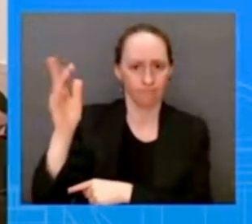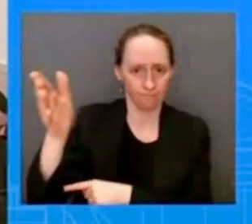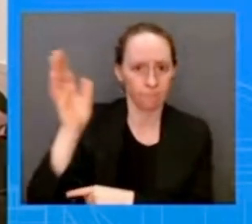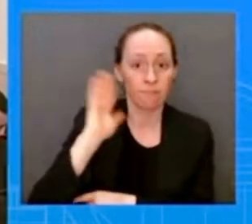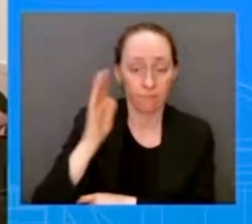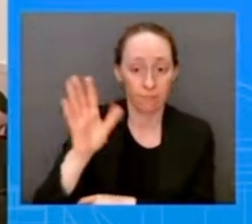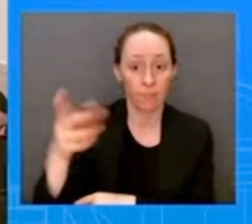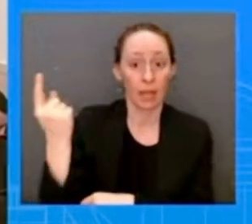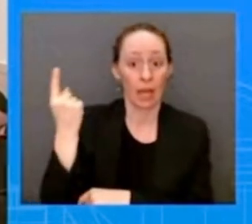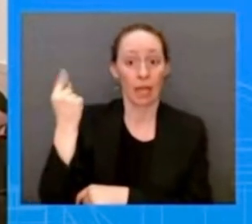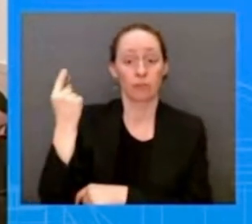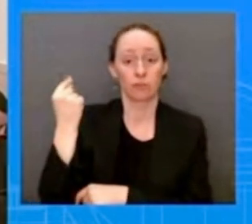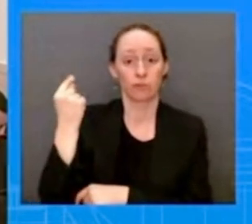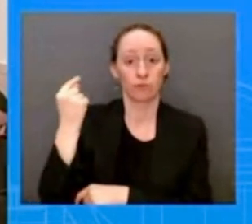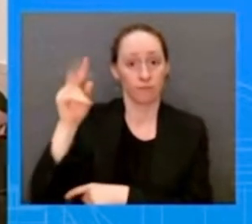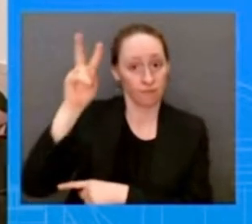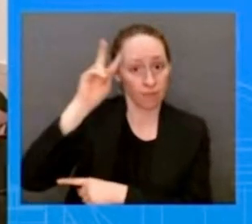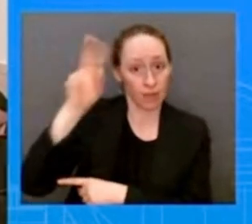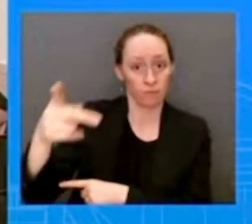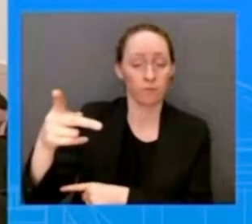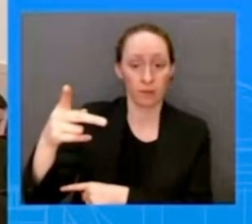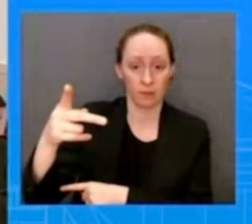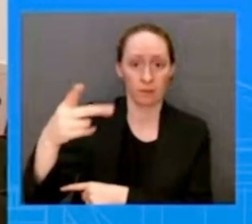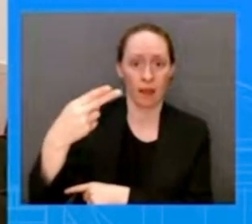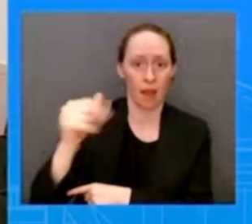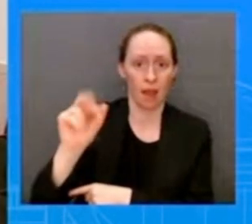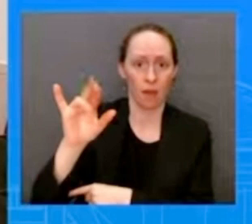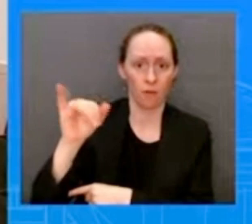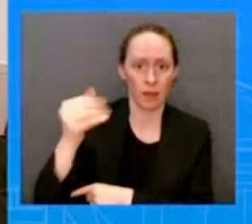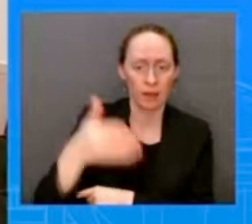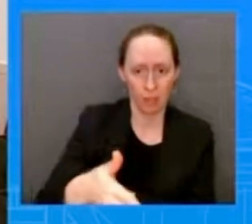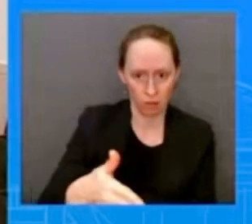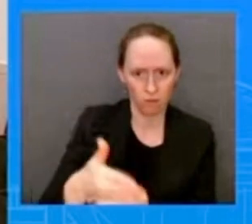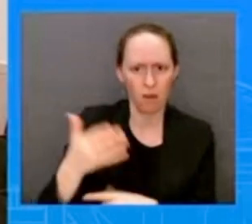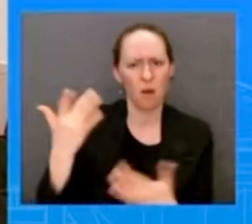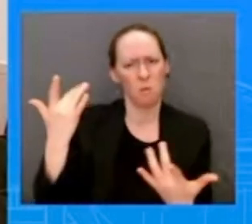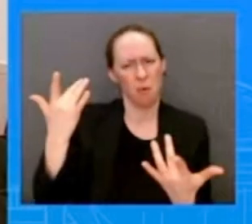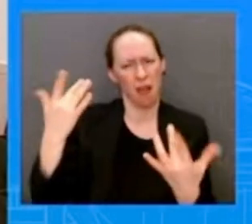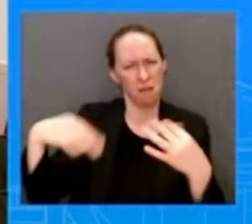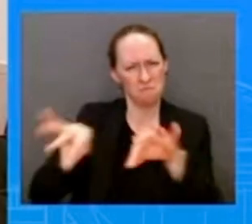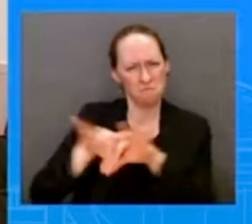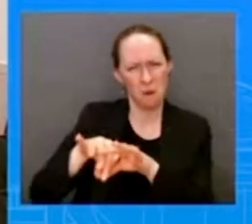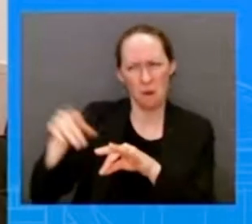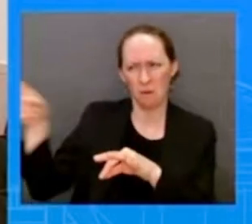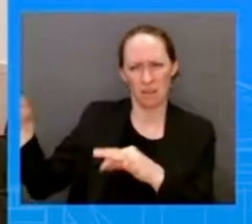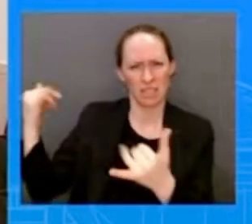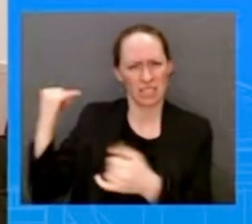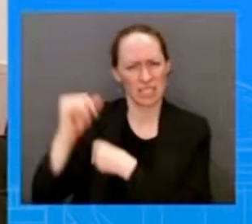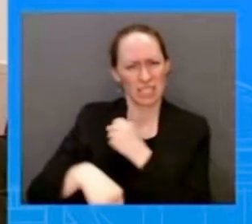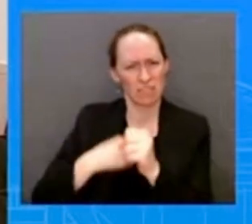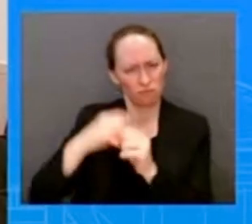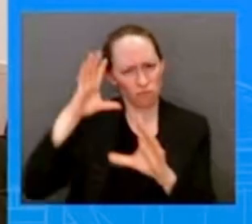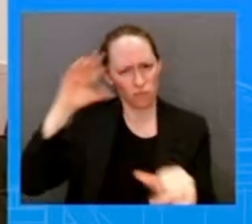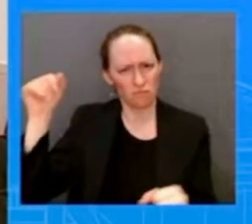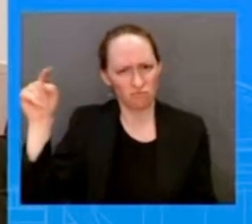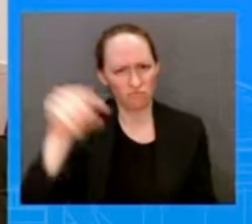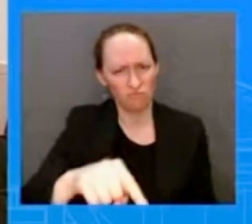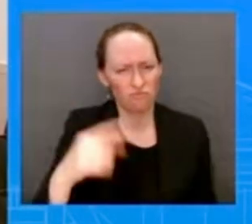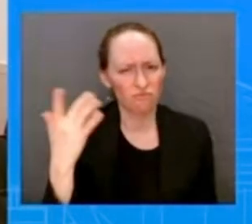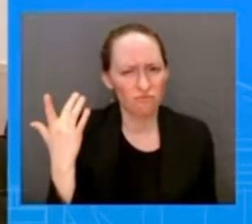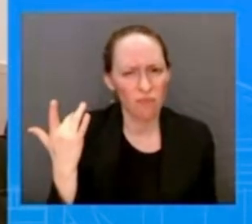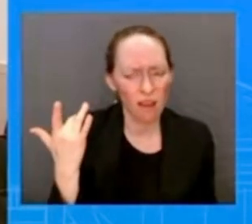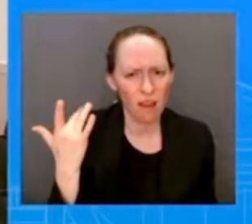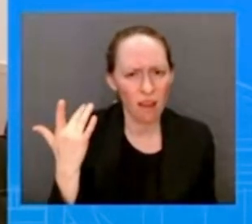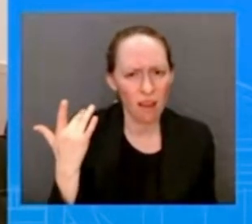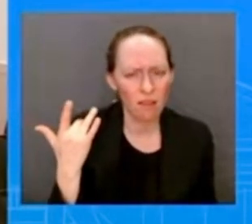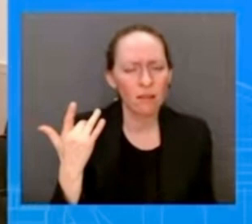for the president to vote this year? And is there anything you can preview about his speech, whether he'll talk about voting rights or even an issue that's important to the black community, which